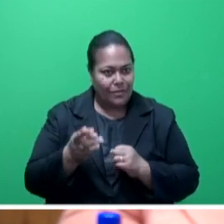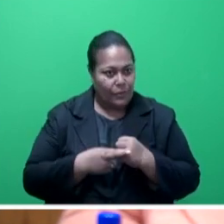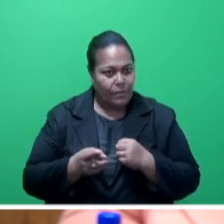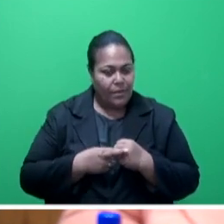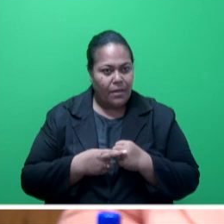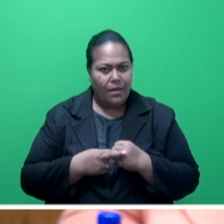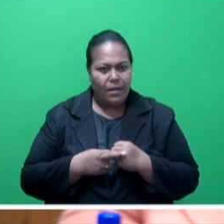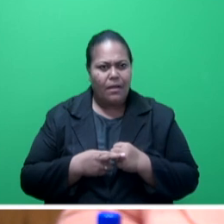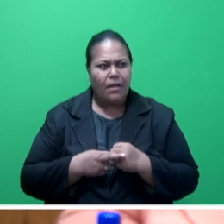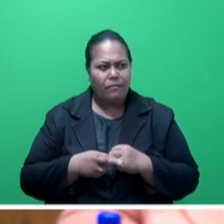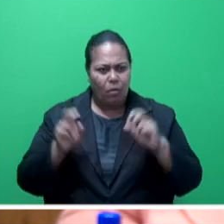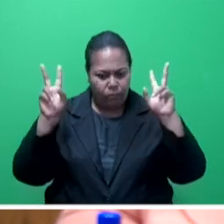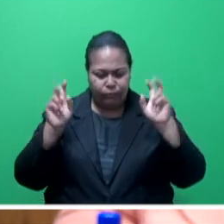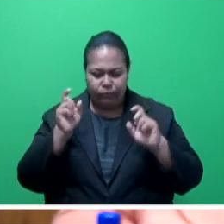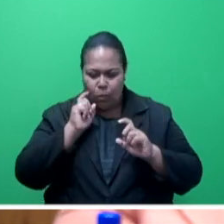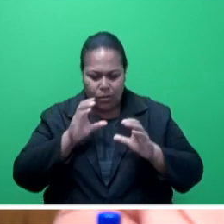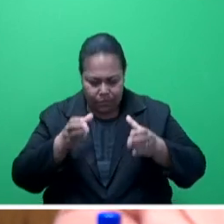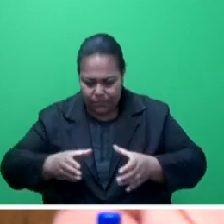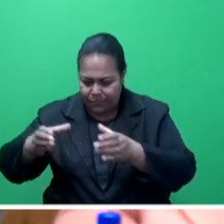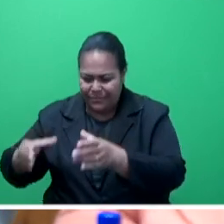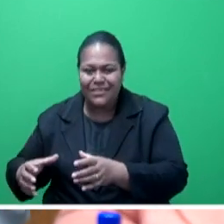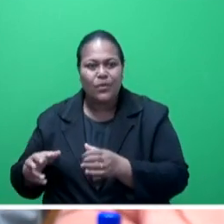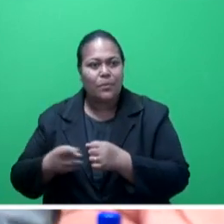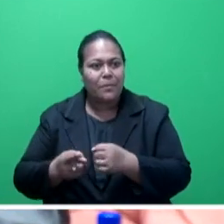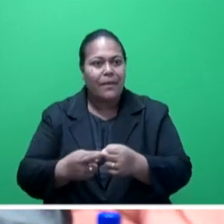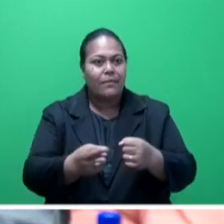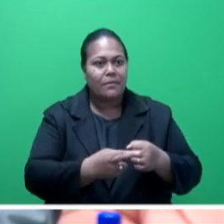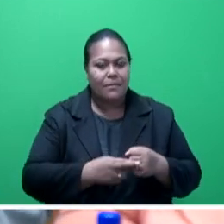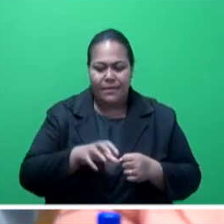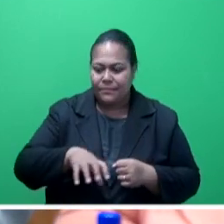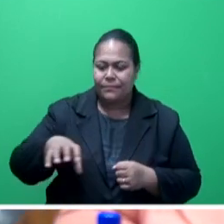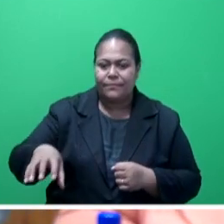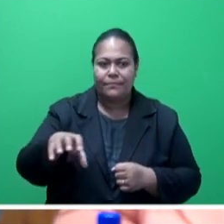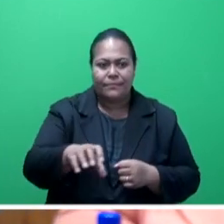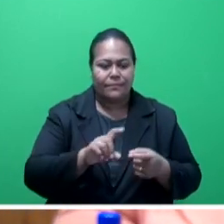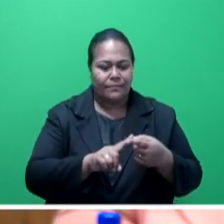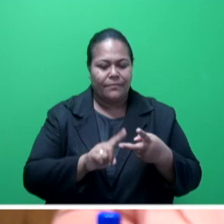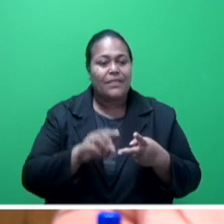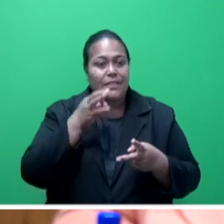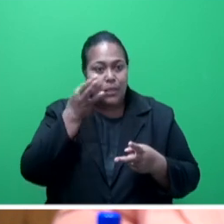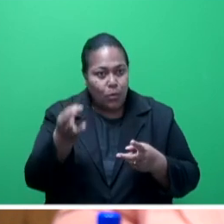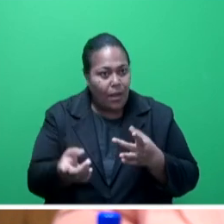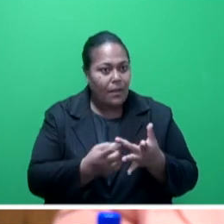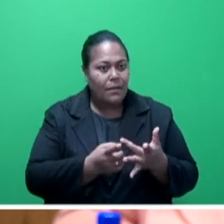sewer network extensions for Waindamundamu in Kornivia, Yalaha Pump Station construction in Singatoka. And this